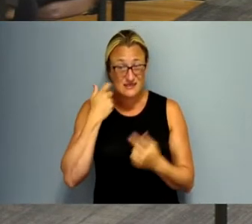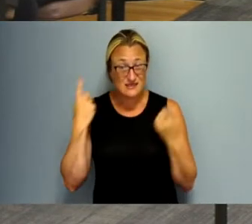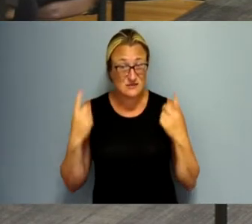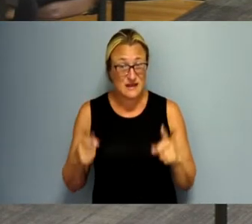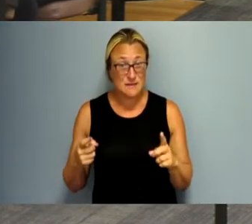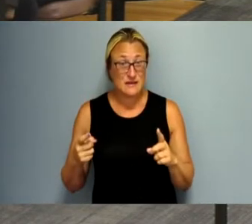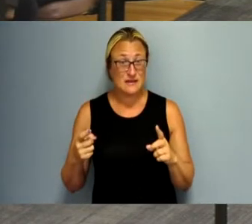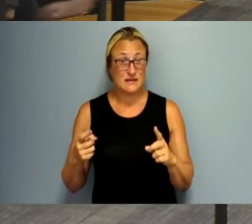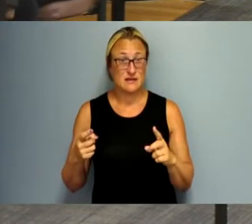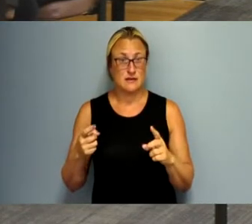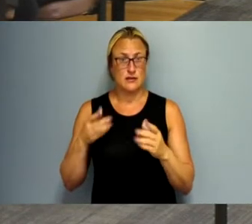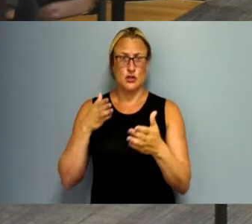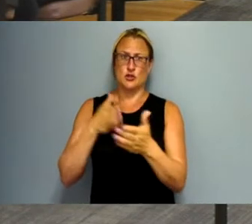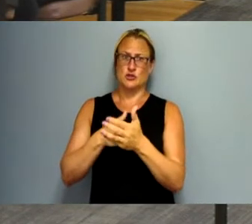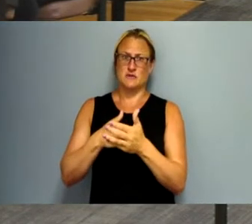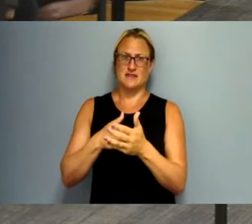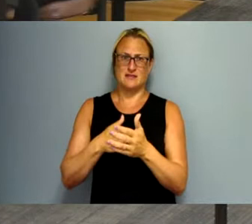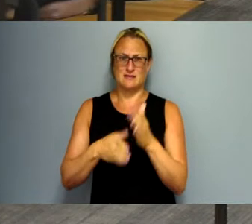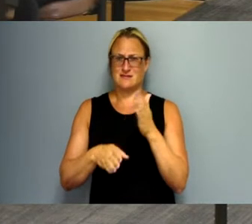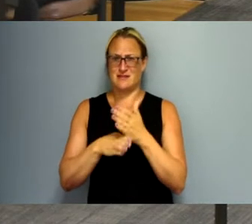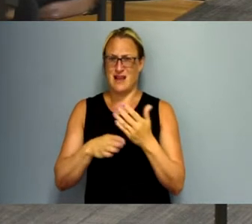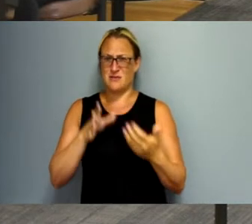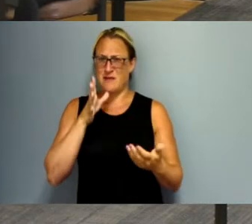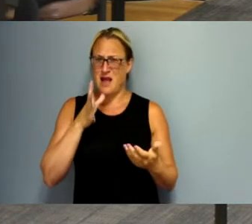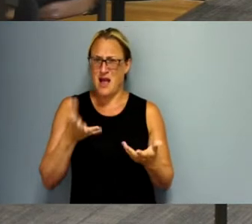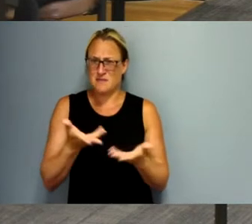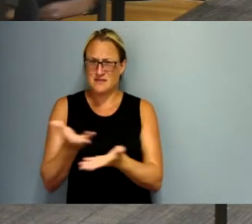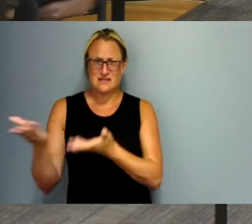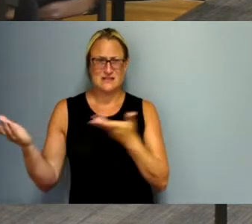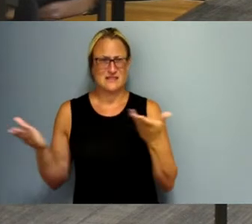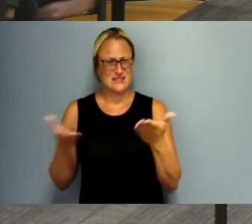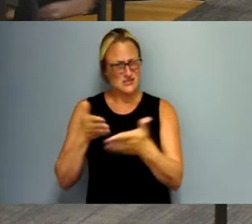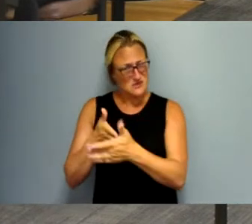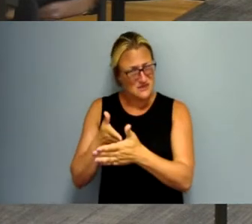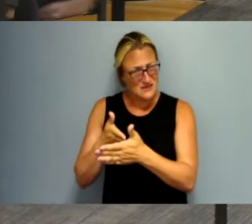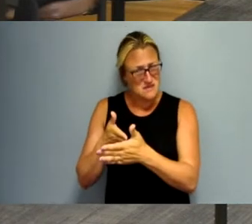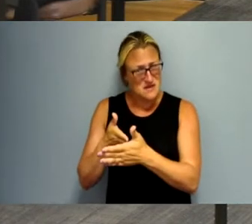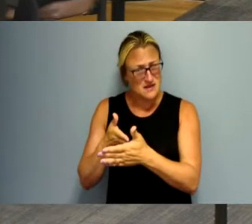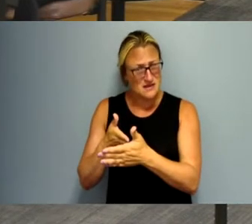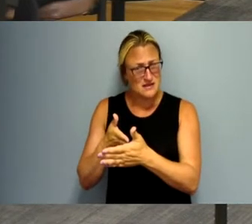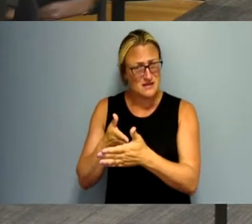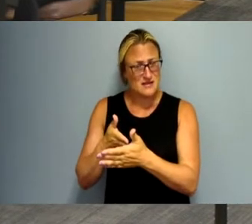and now you're suing soccer moms? You're suing them.